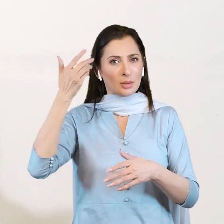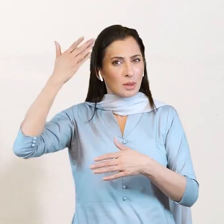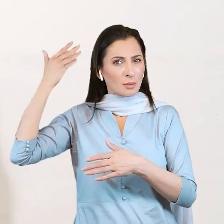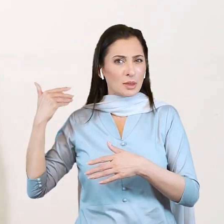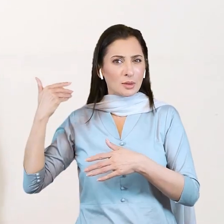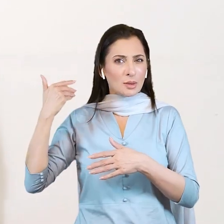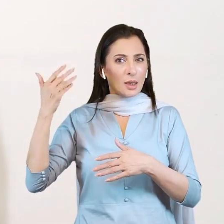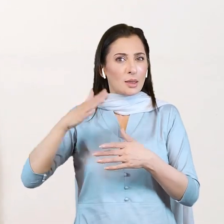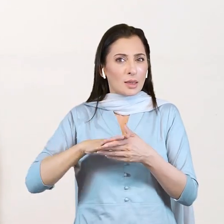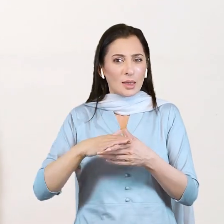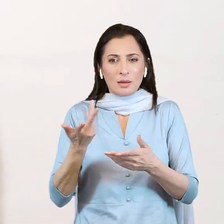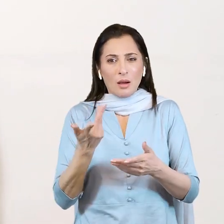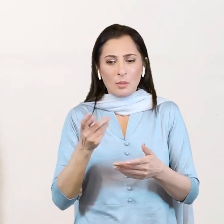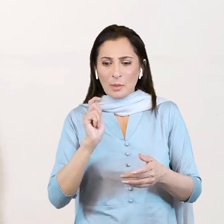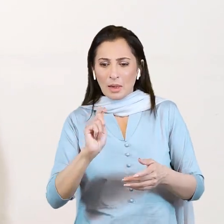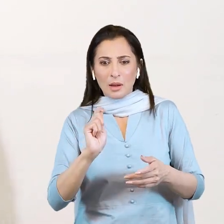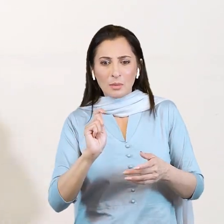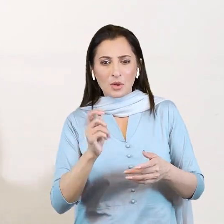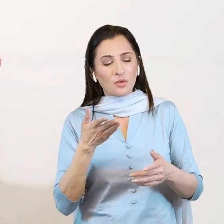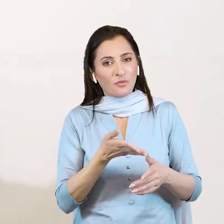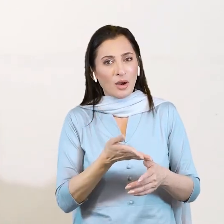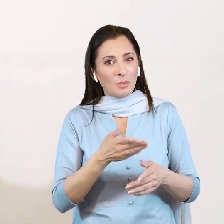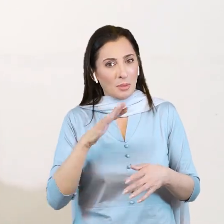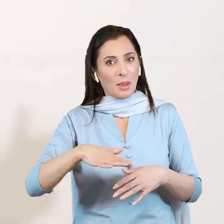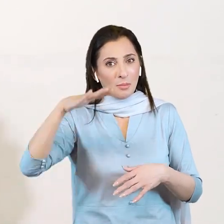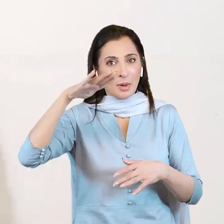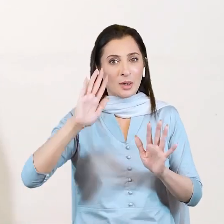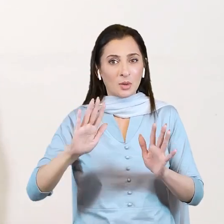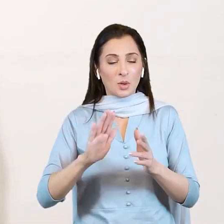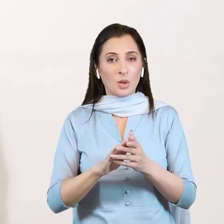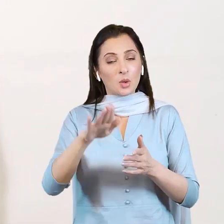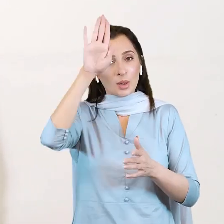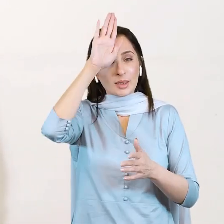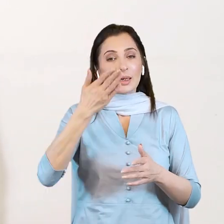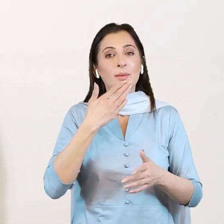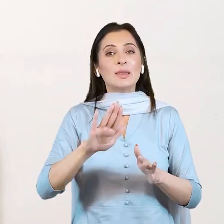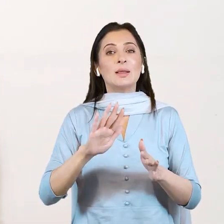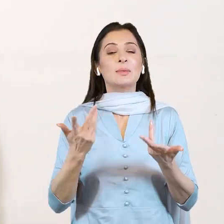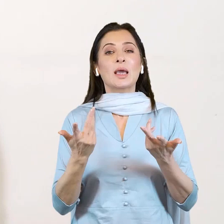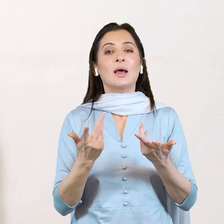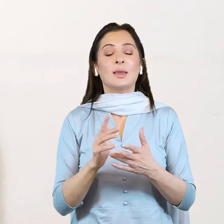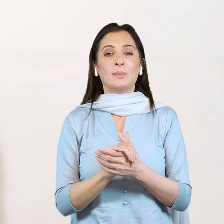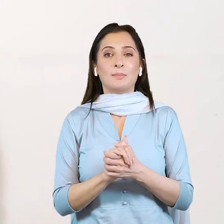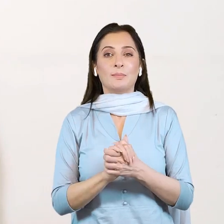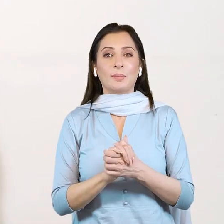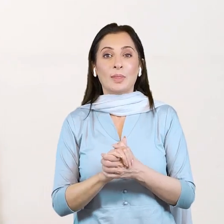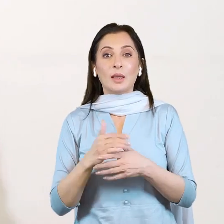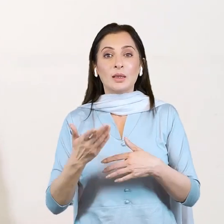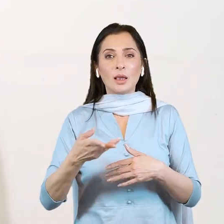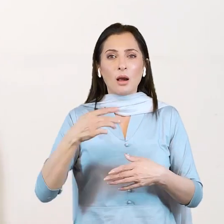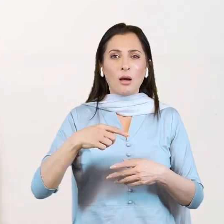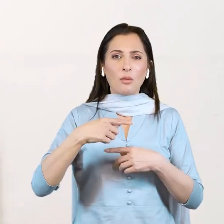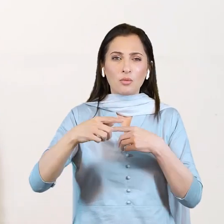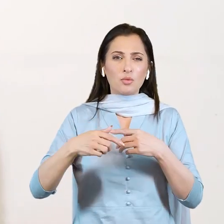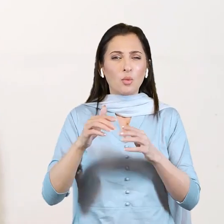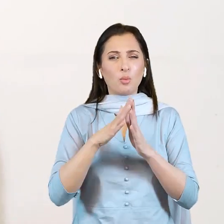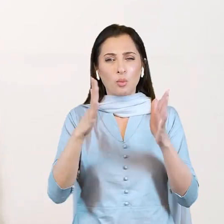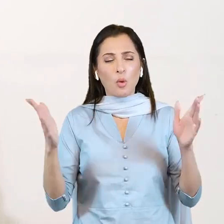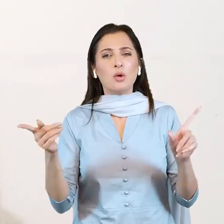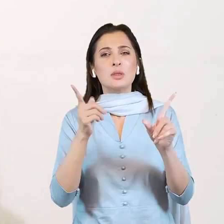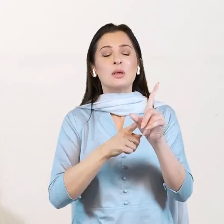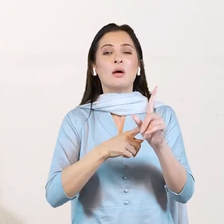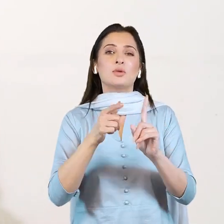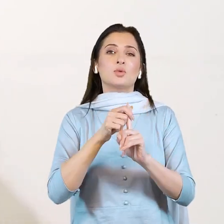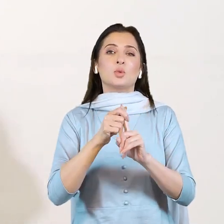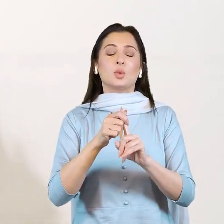my passion for writing. I wrote passionately, and at 14, I published my first book that night.